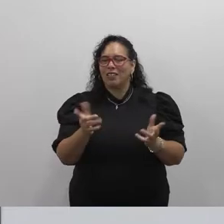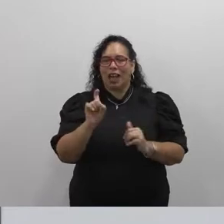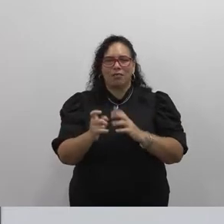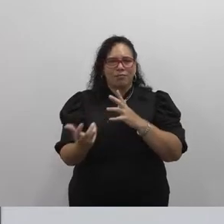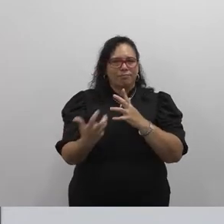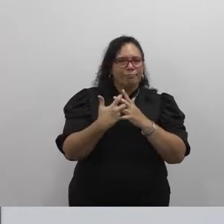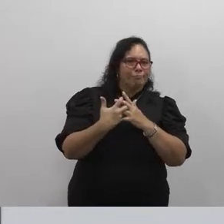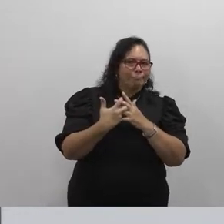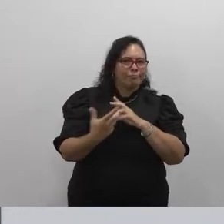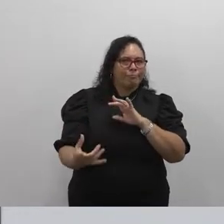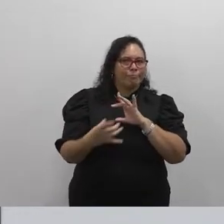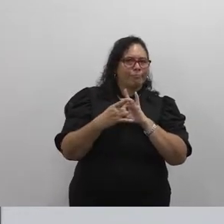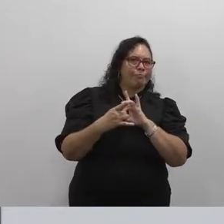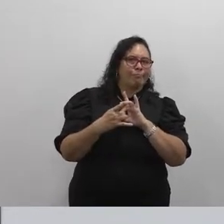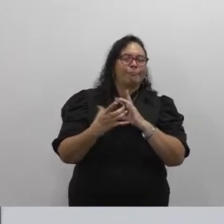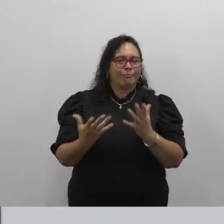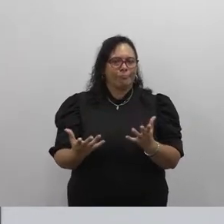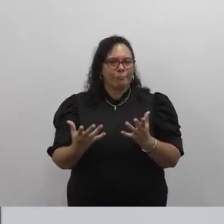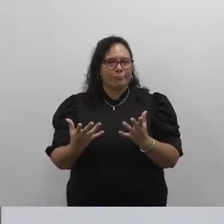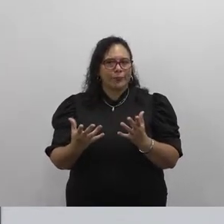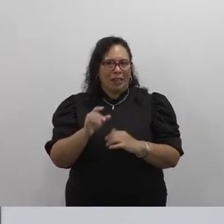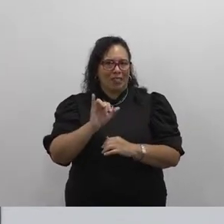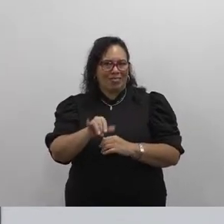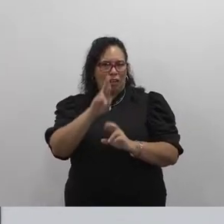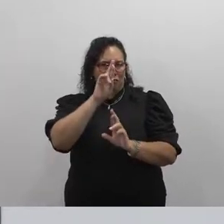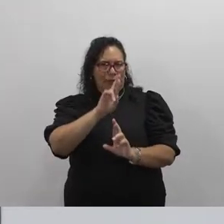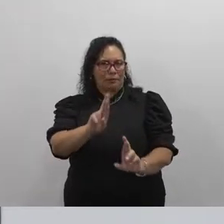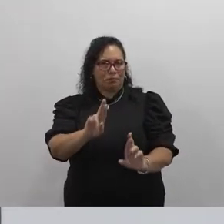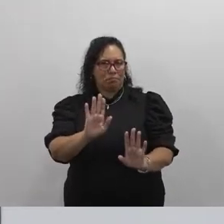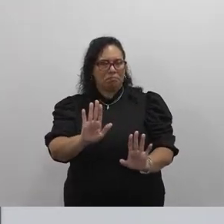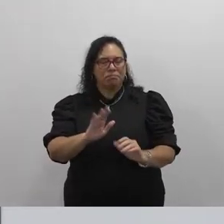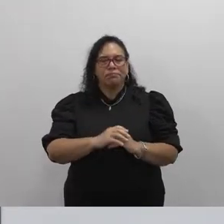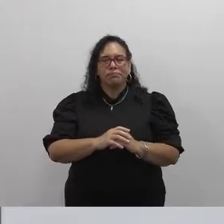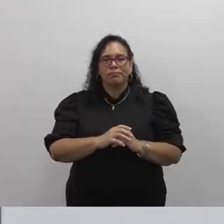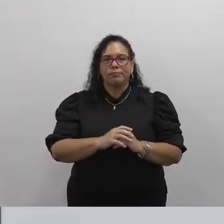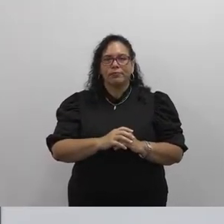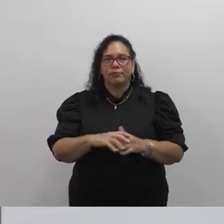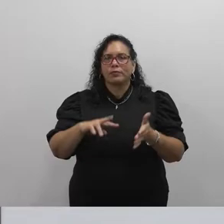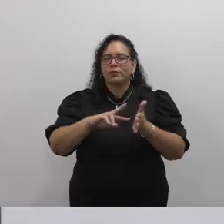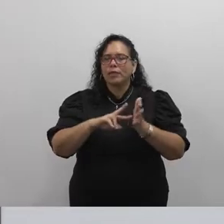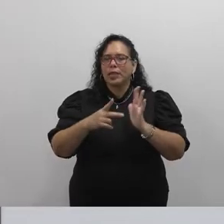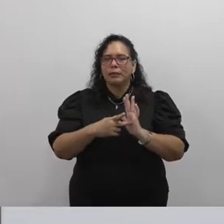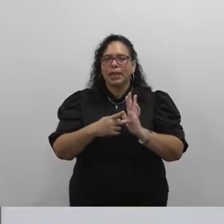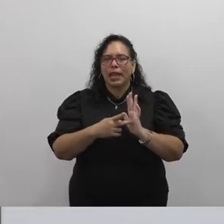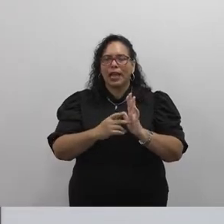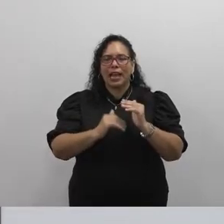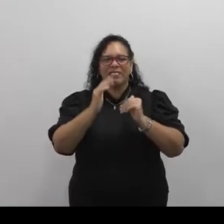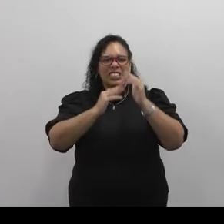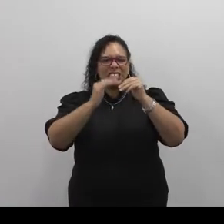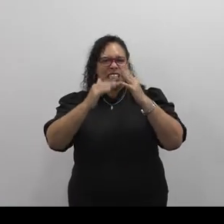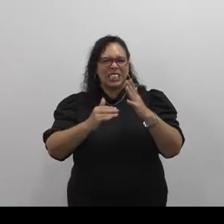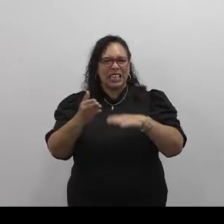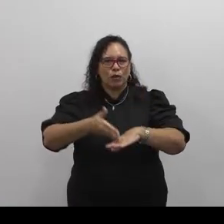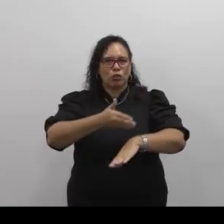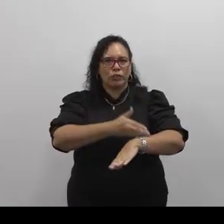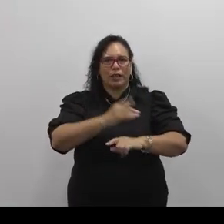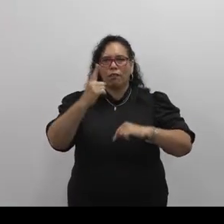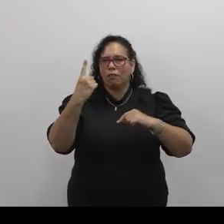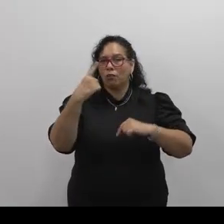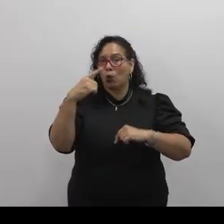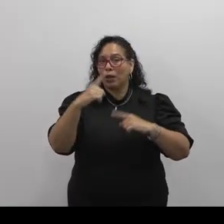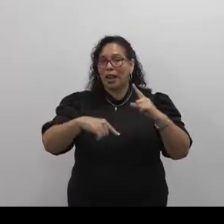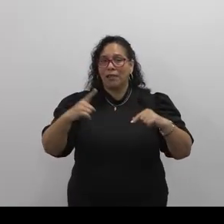absolute tie-ins, and there's absolutely that respect in mind. Now, what do we mean in terms of facility improvements for this diverse